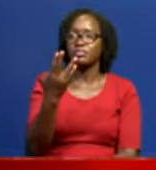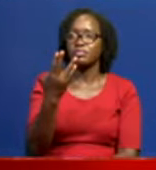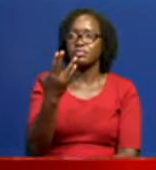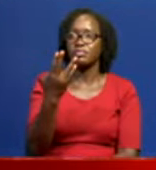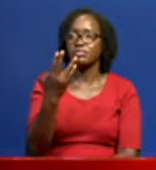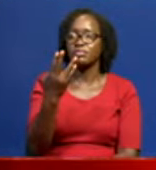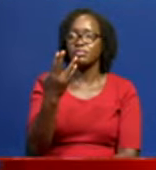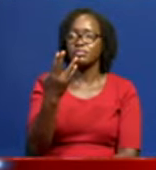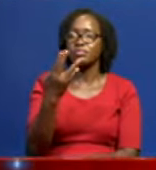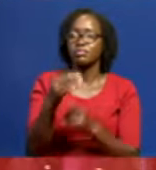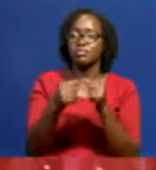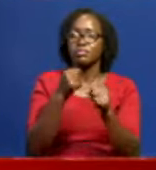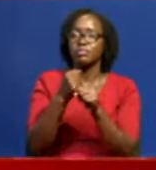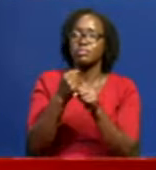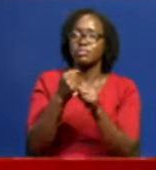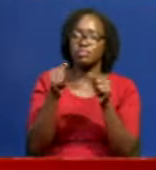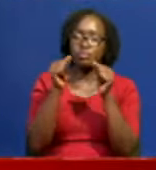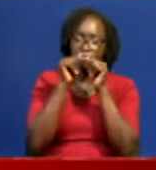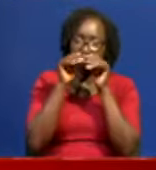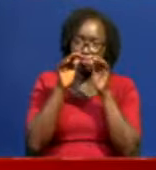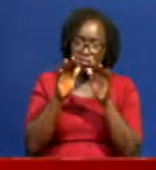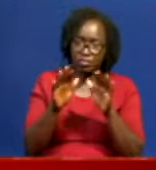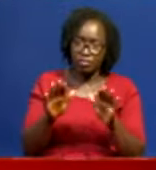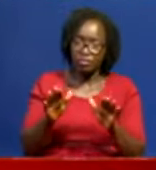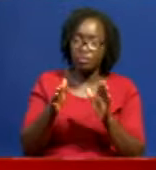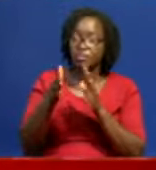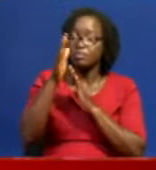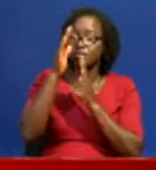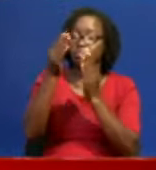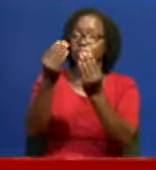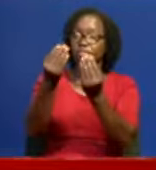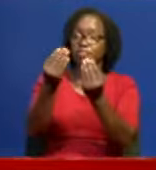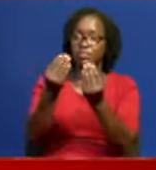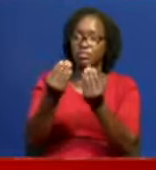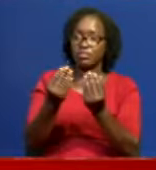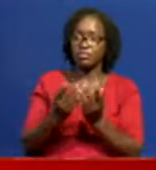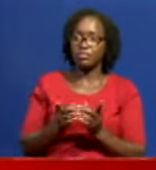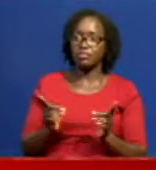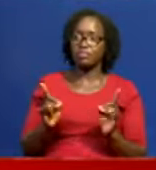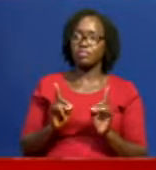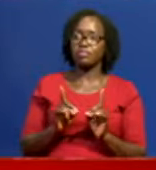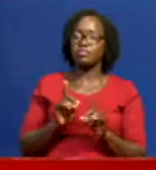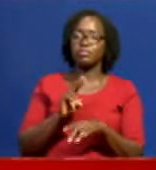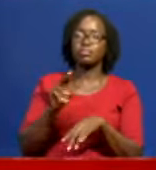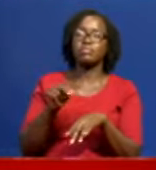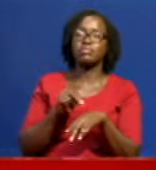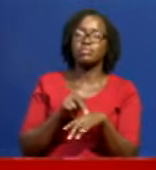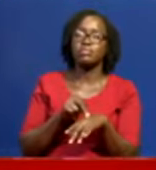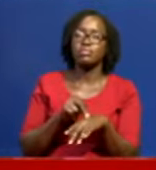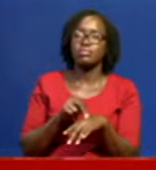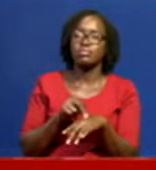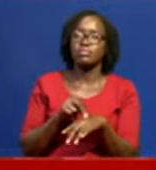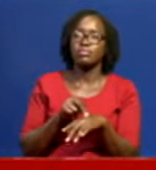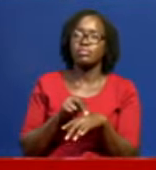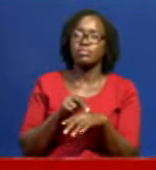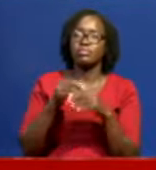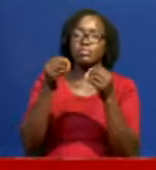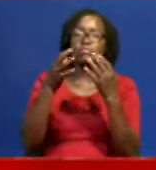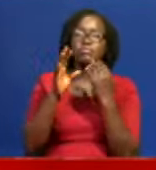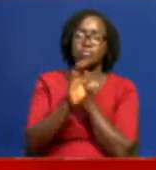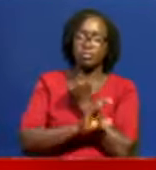2024 ni mwaka wa baraka. Mungu ametupatia taifa, ametupatia